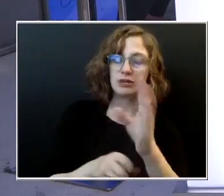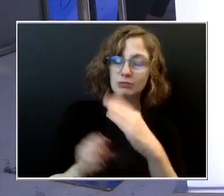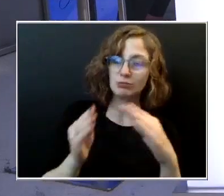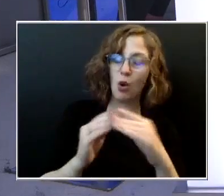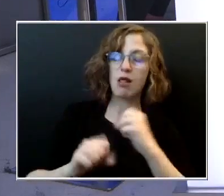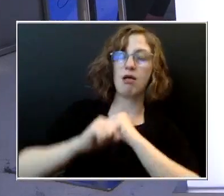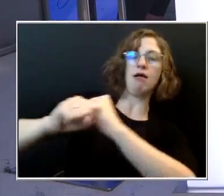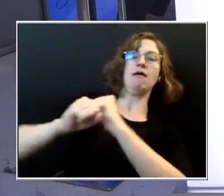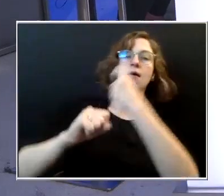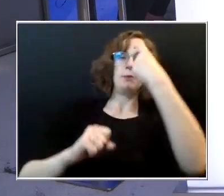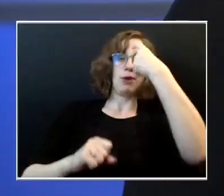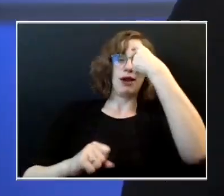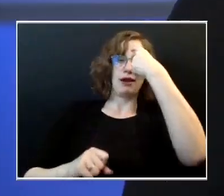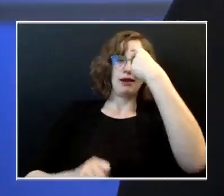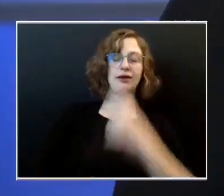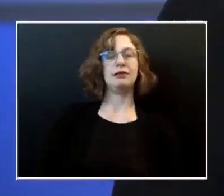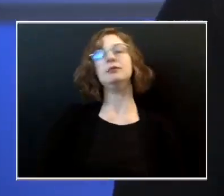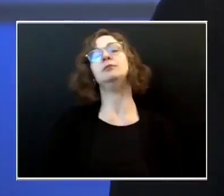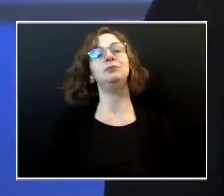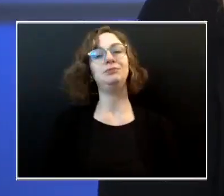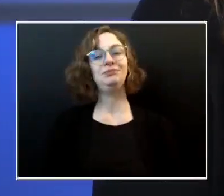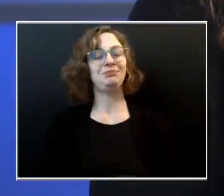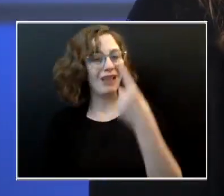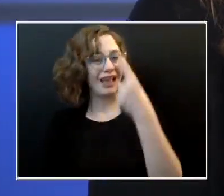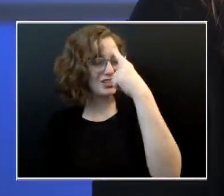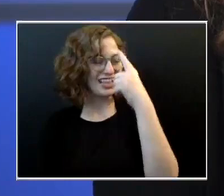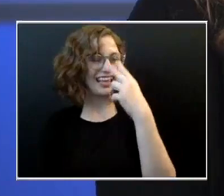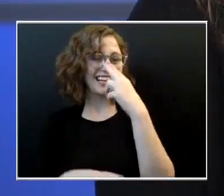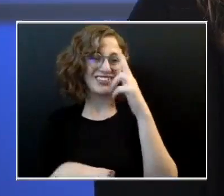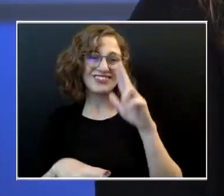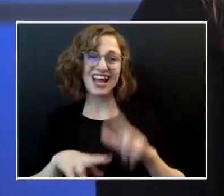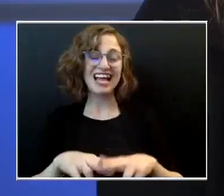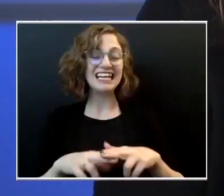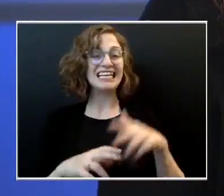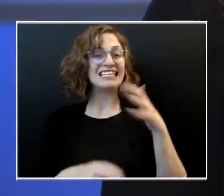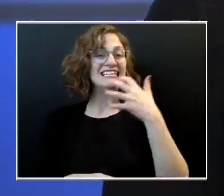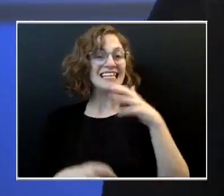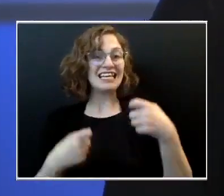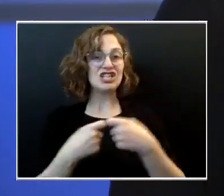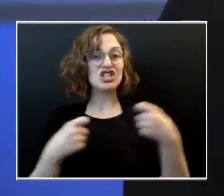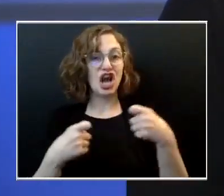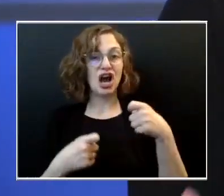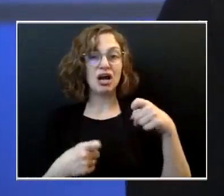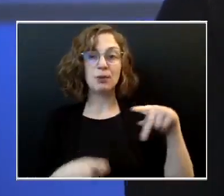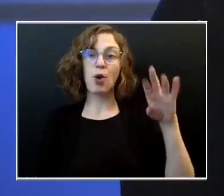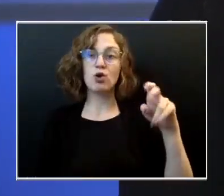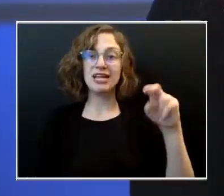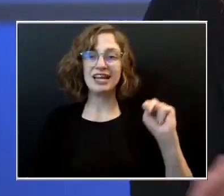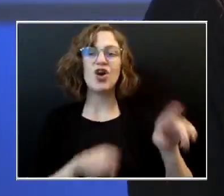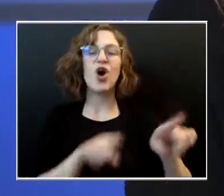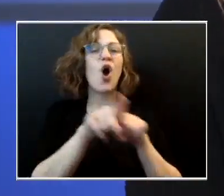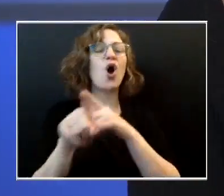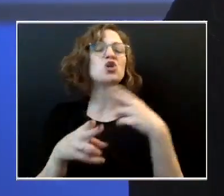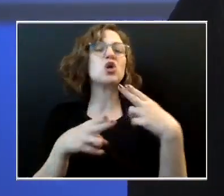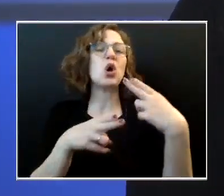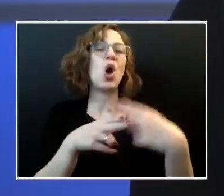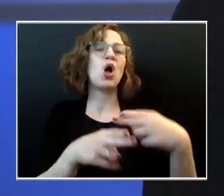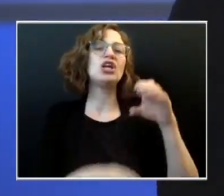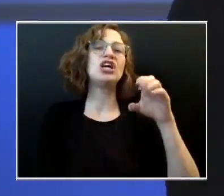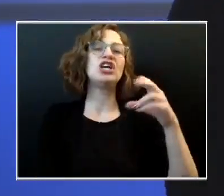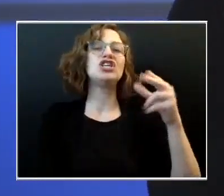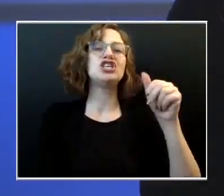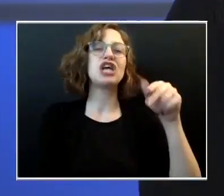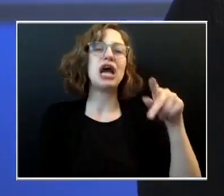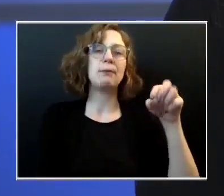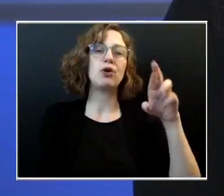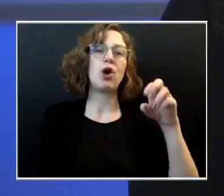Paige said, I just think it's really fun because heat shock proteins are also called chaperone proteins, and you can think of it like a chaperone on a field trip with kids. They really